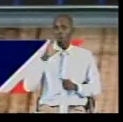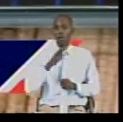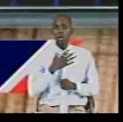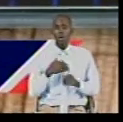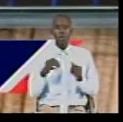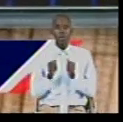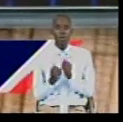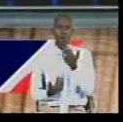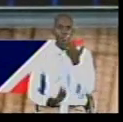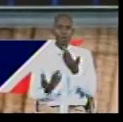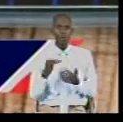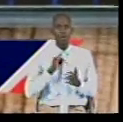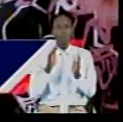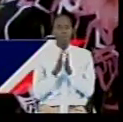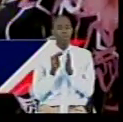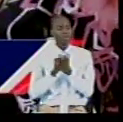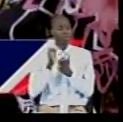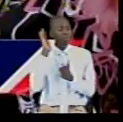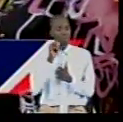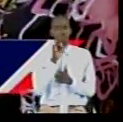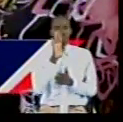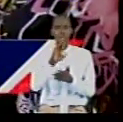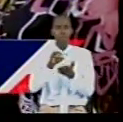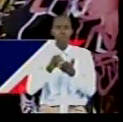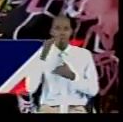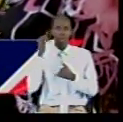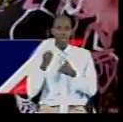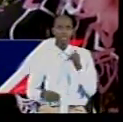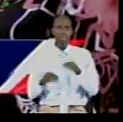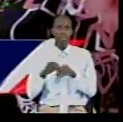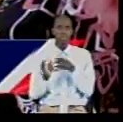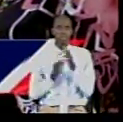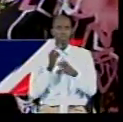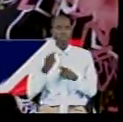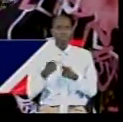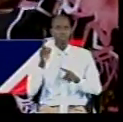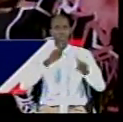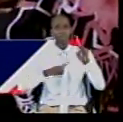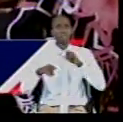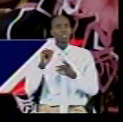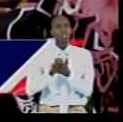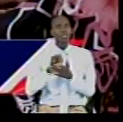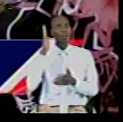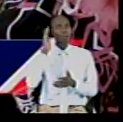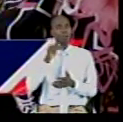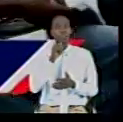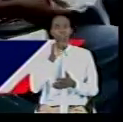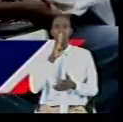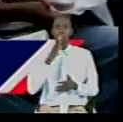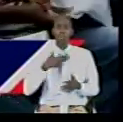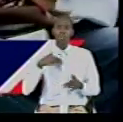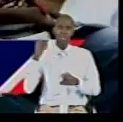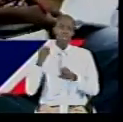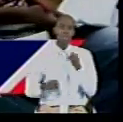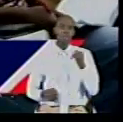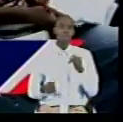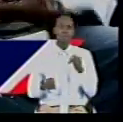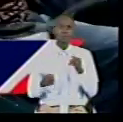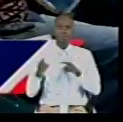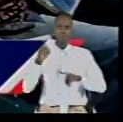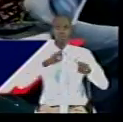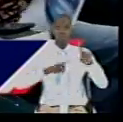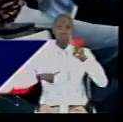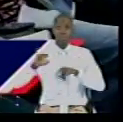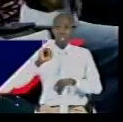will not be your lot. That will not be my lot. I will stand. I said I